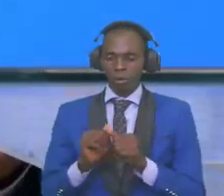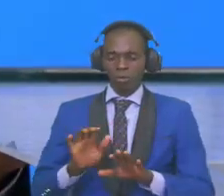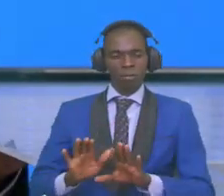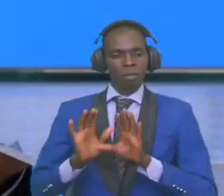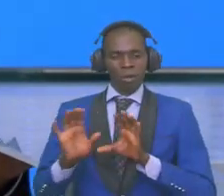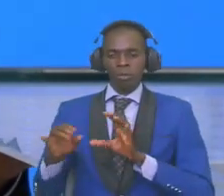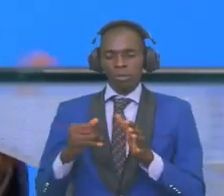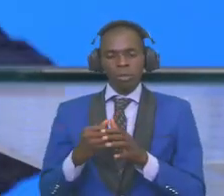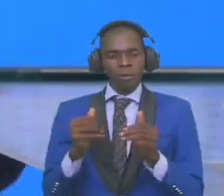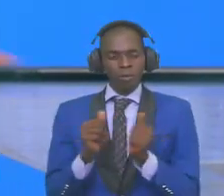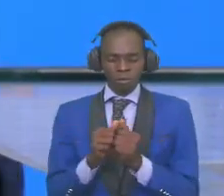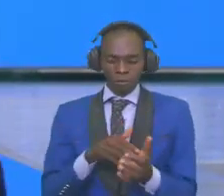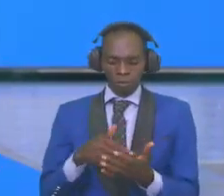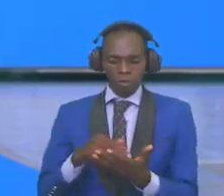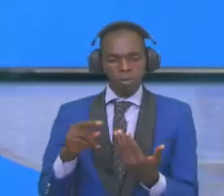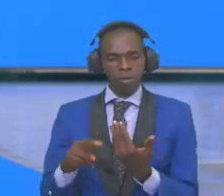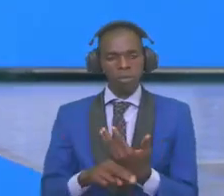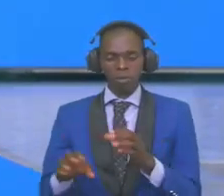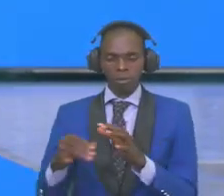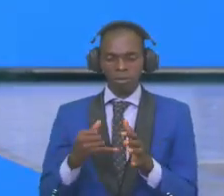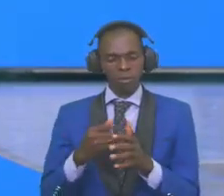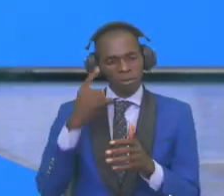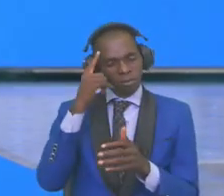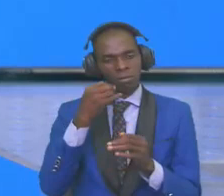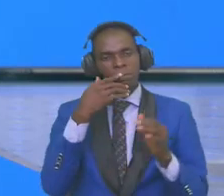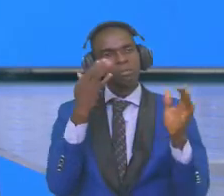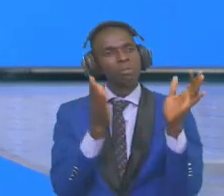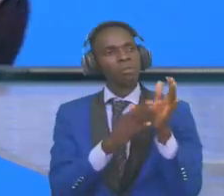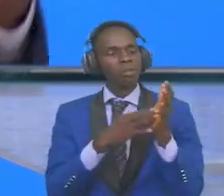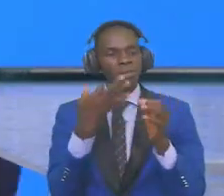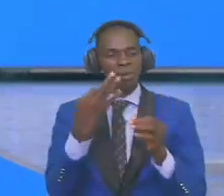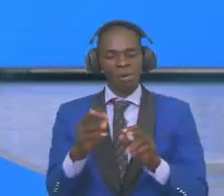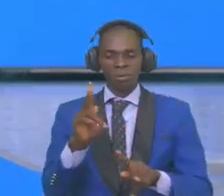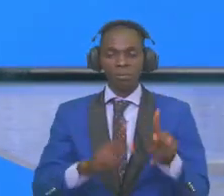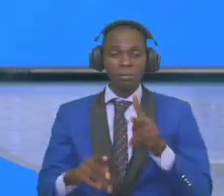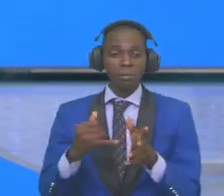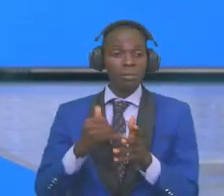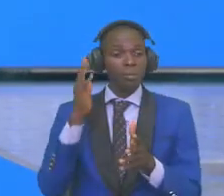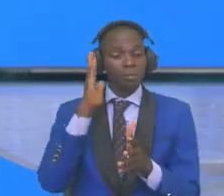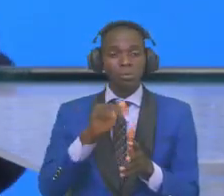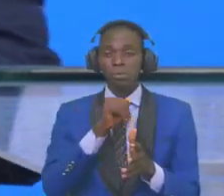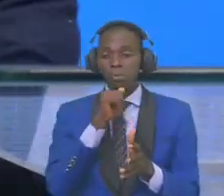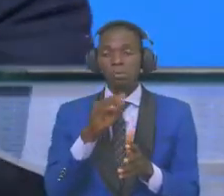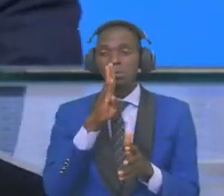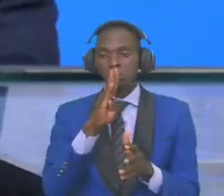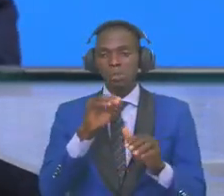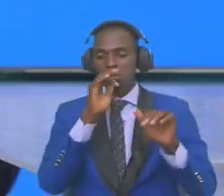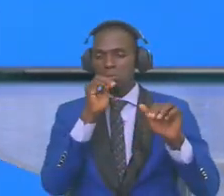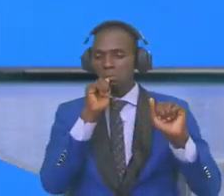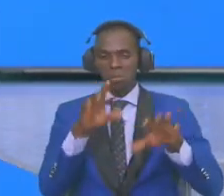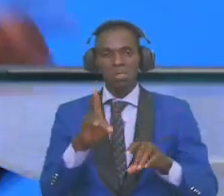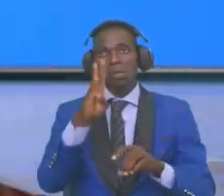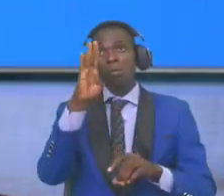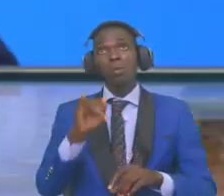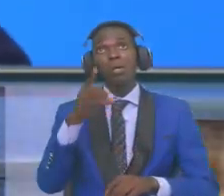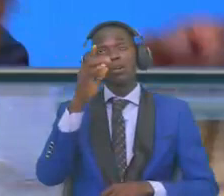with feebleness. You're doing it for the praise of men. It will not be rewarded by God. Understand